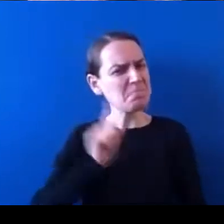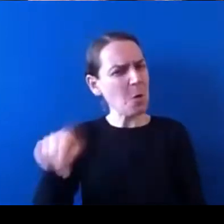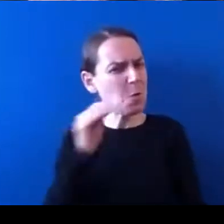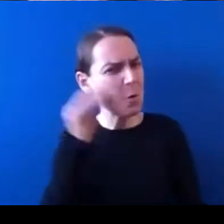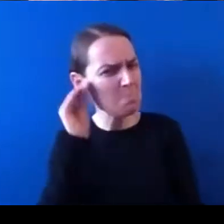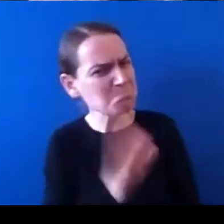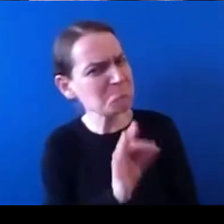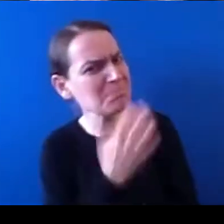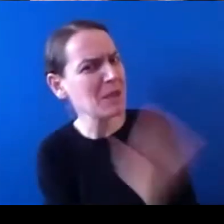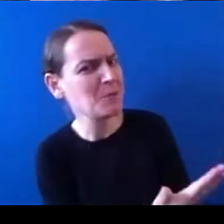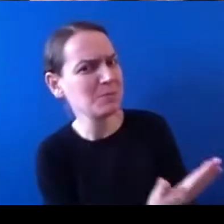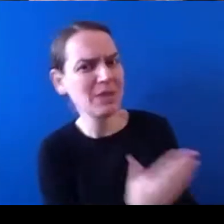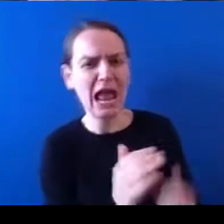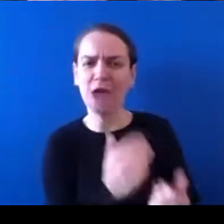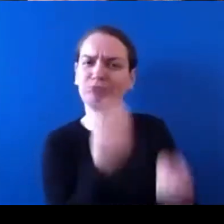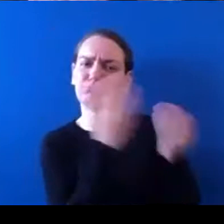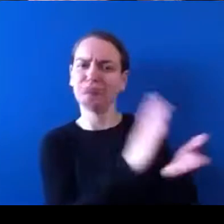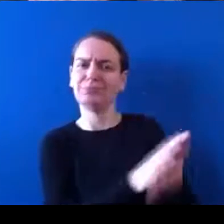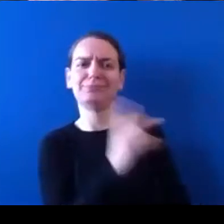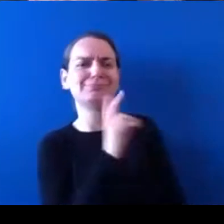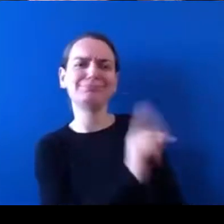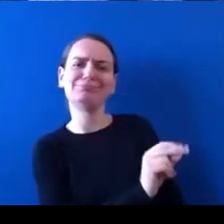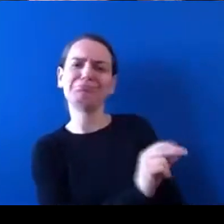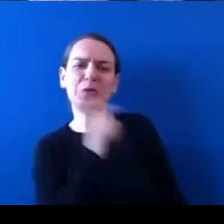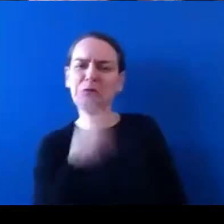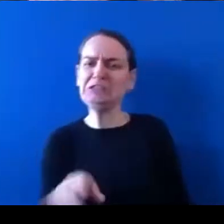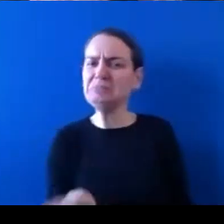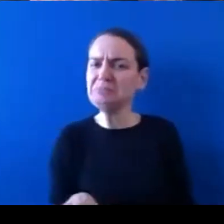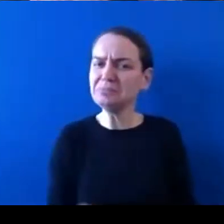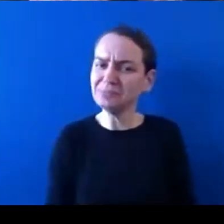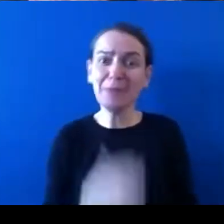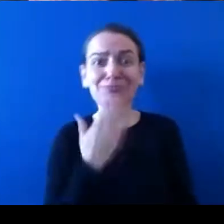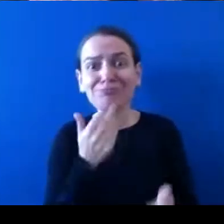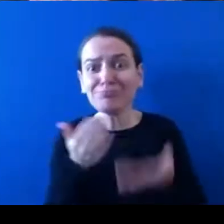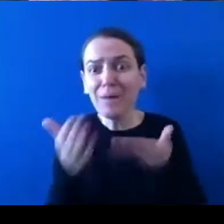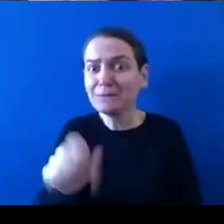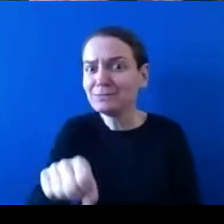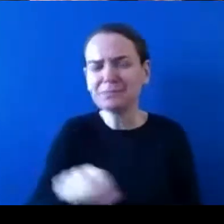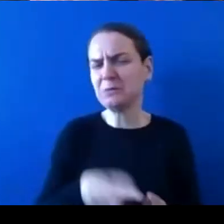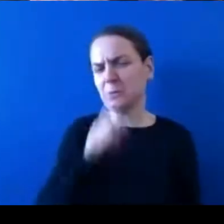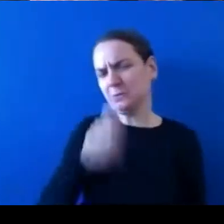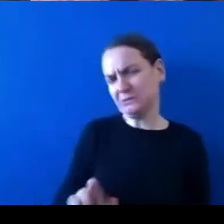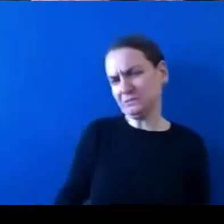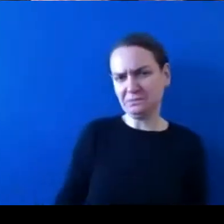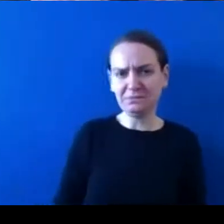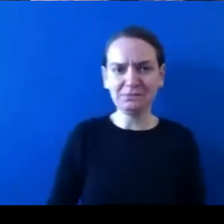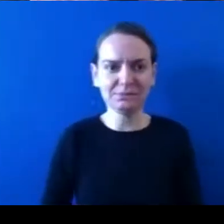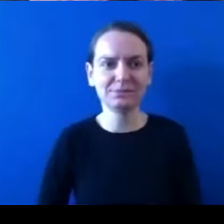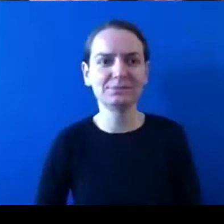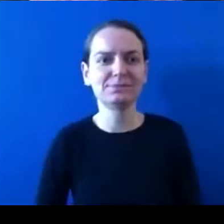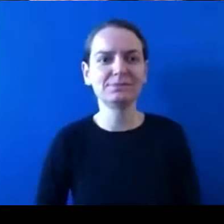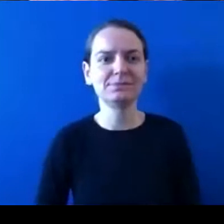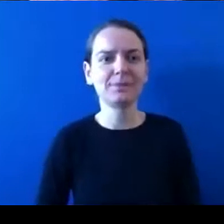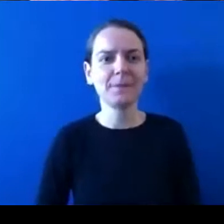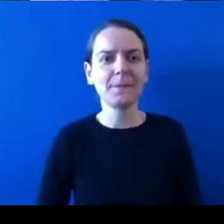You want to know of and how to contact agencies that support individuals with visual disabilities